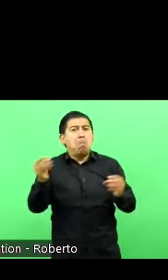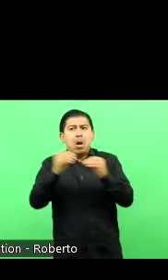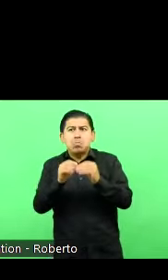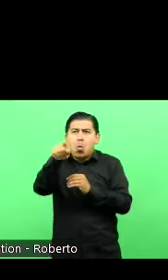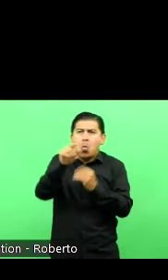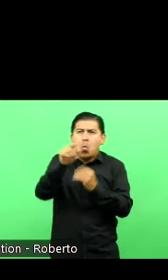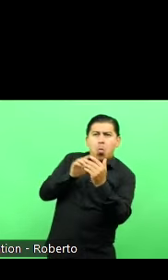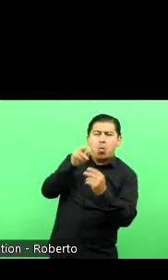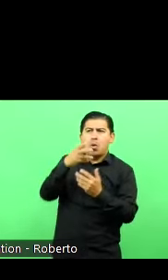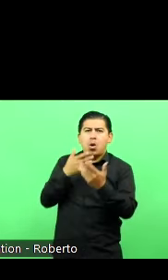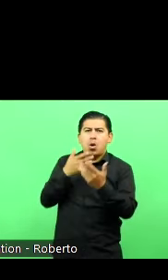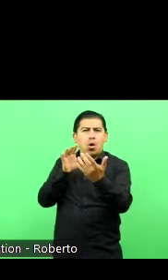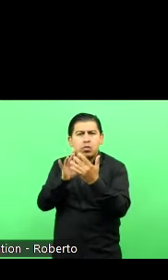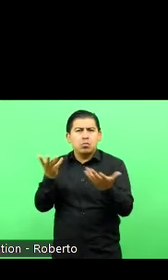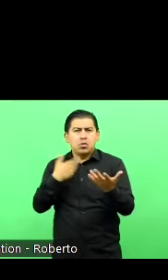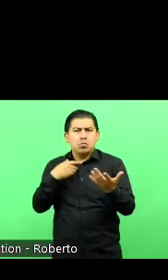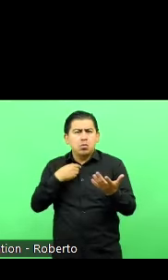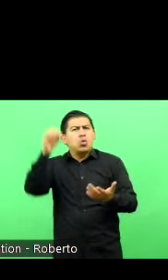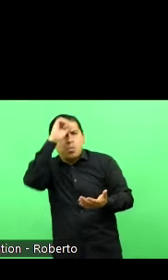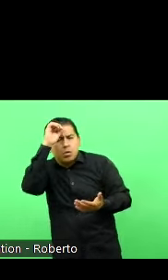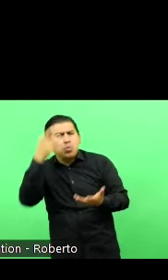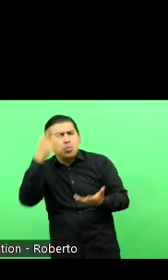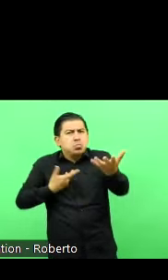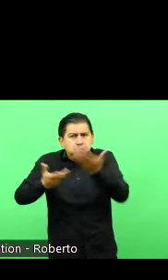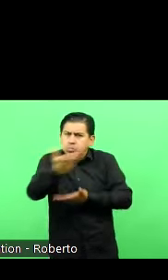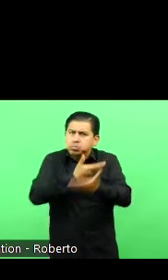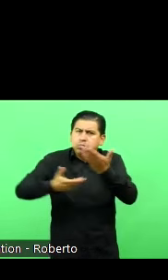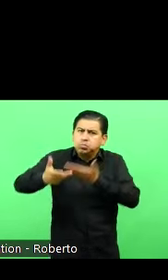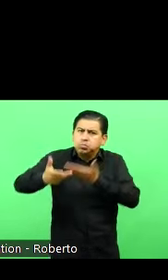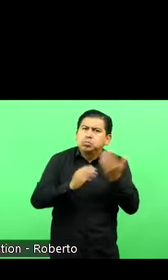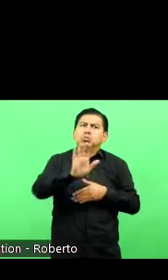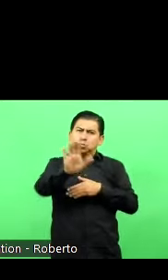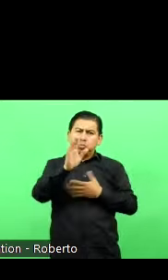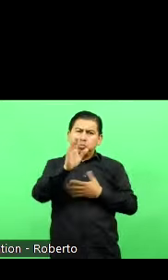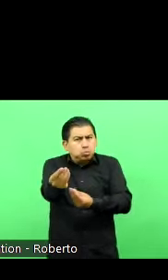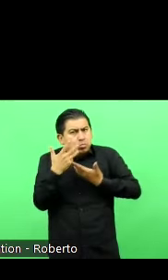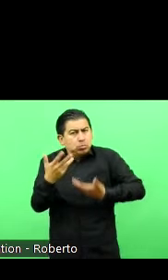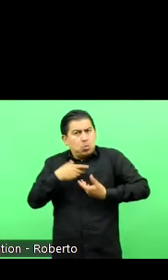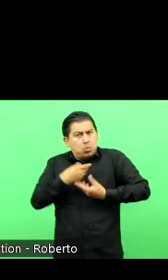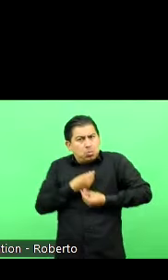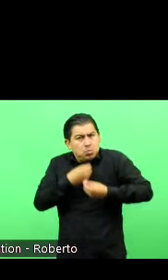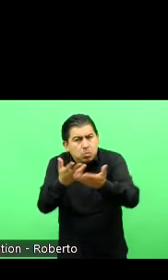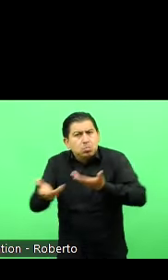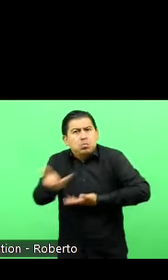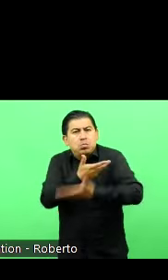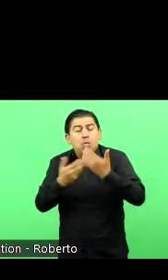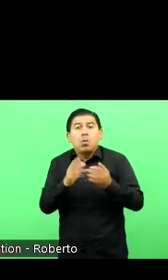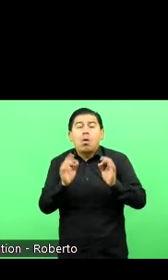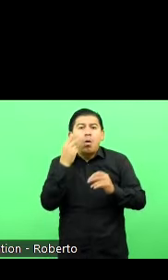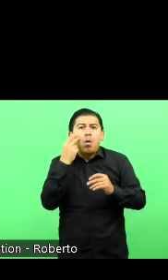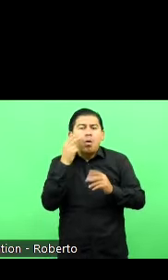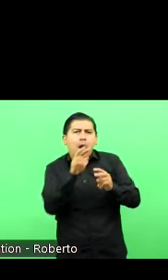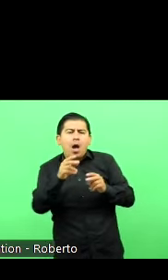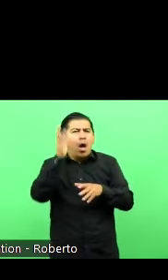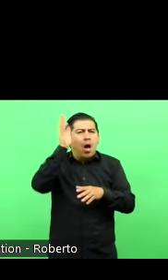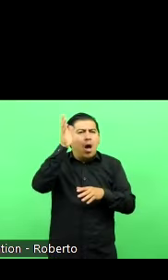be immediately applied in your own context and how we might collectively reimagine more resilient